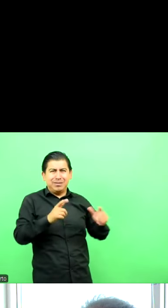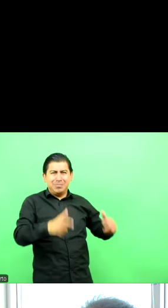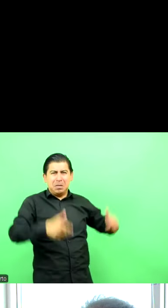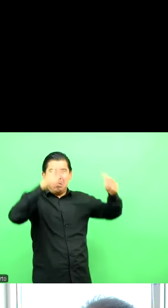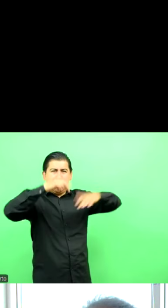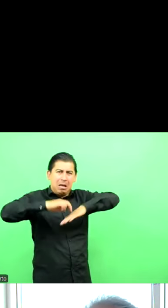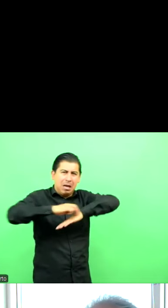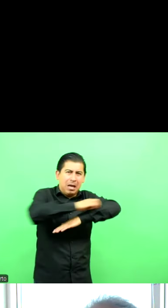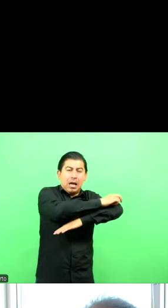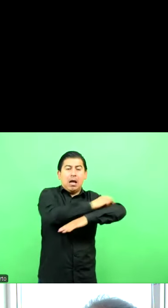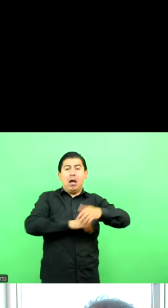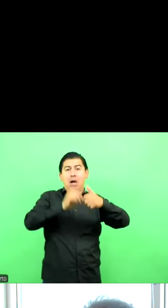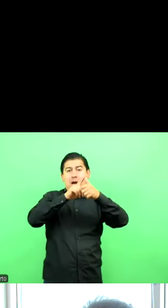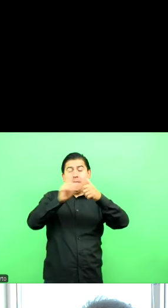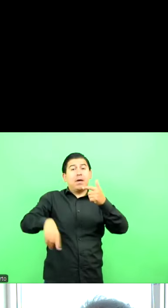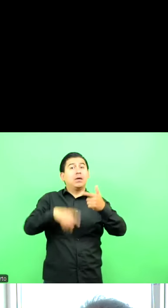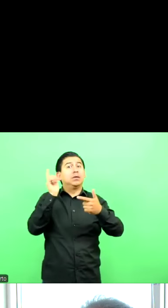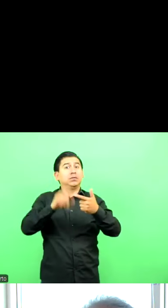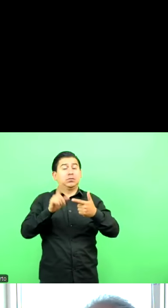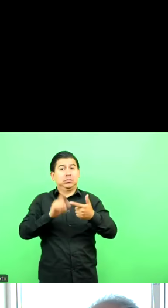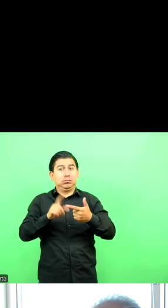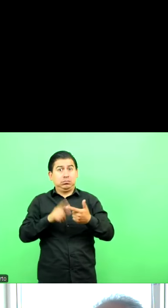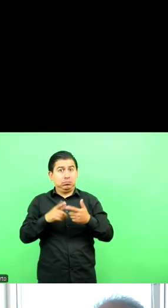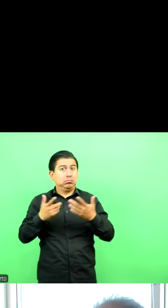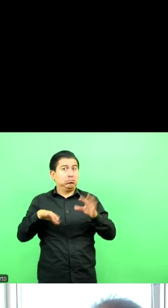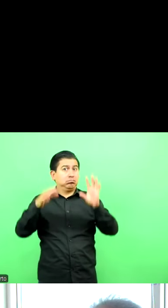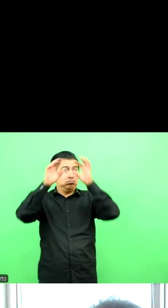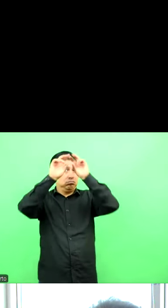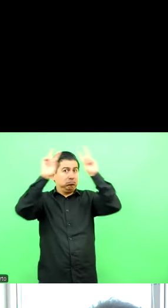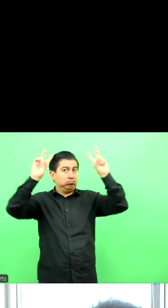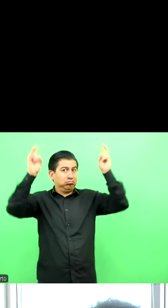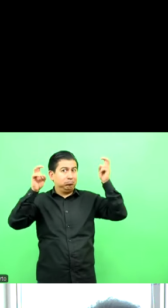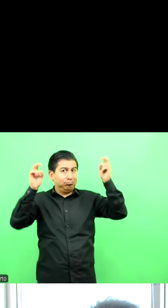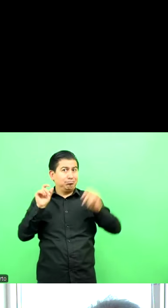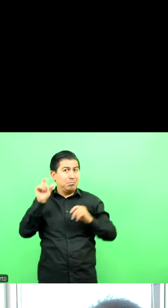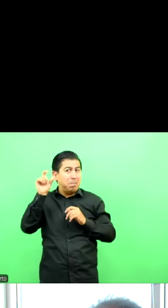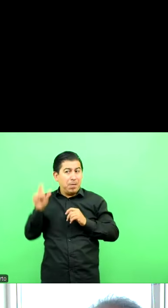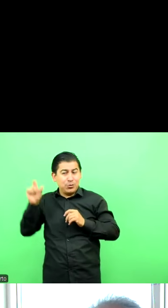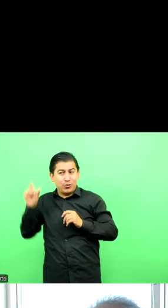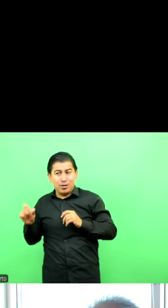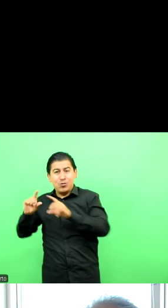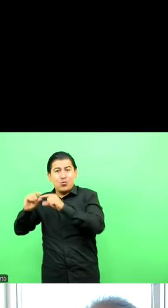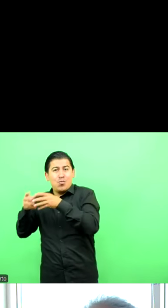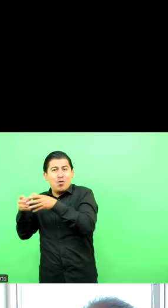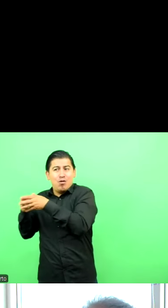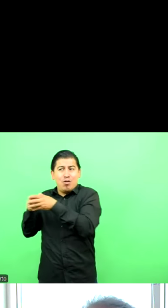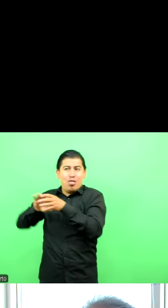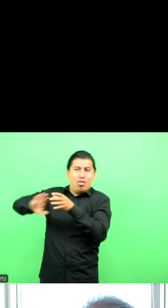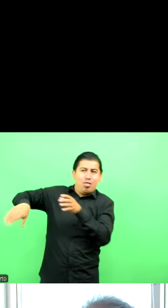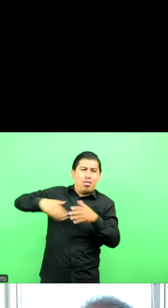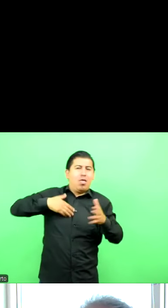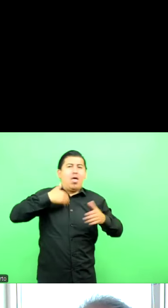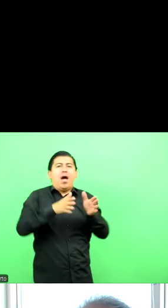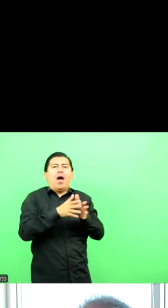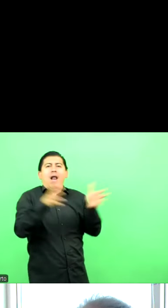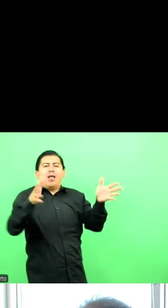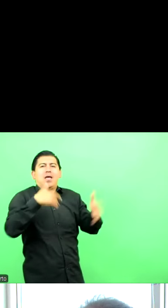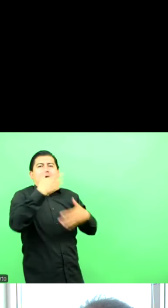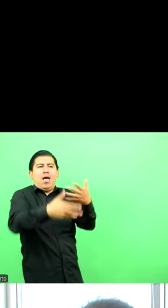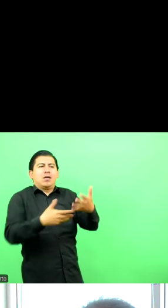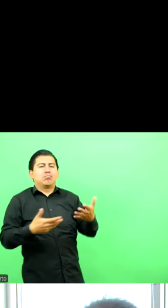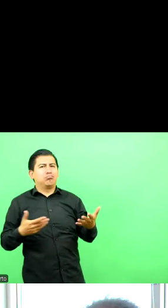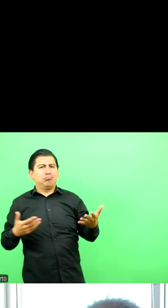health care within the community, using referral networks, with a strengthened community,